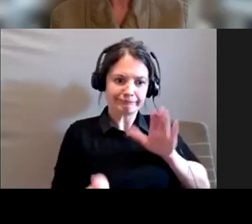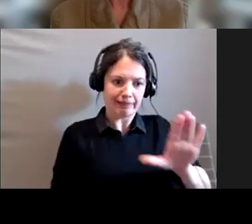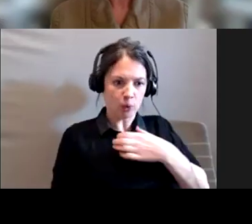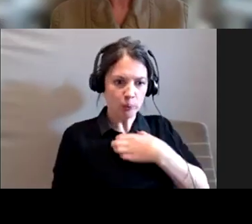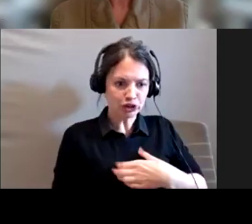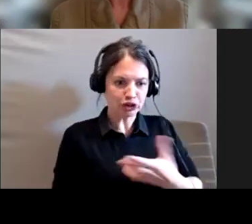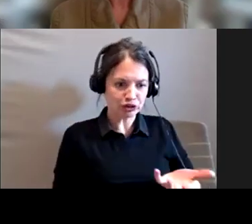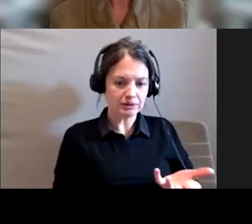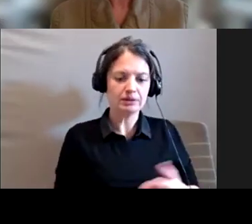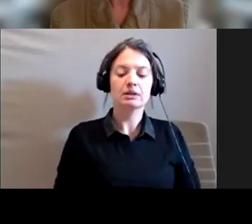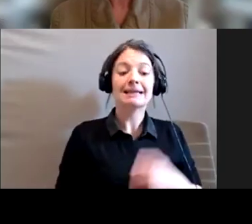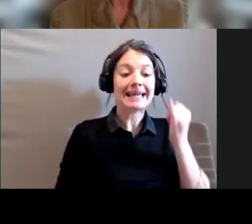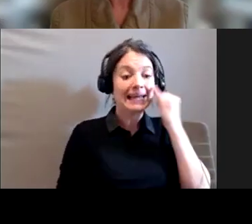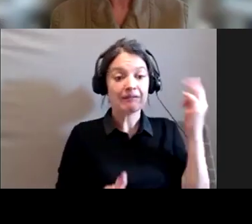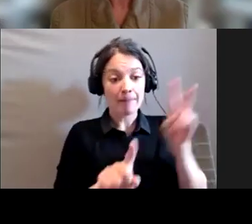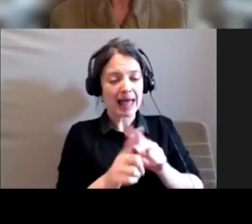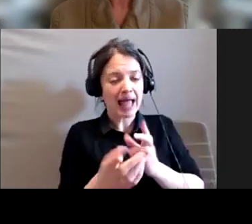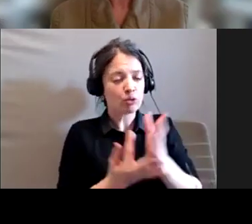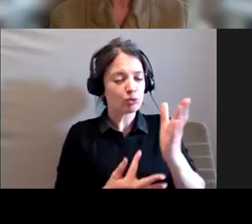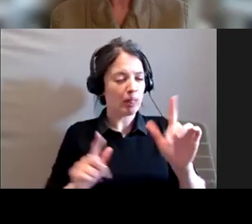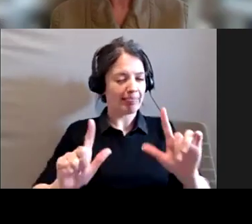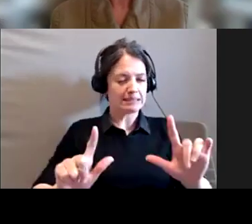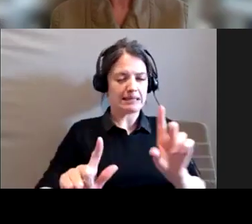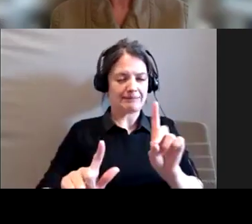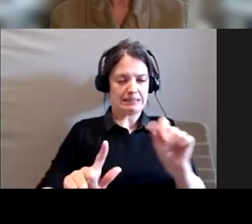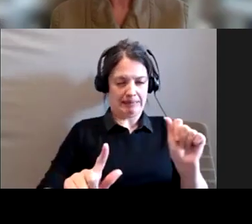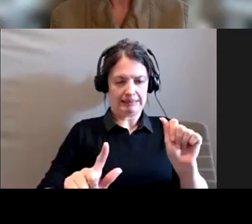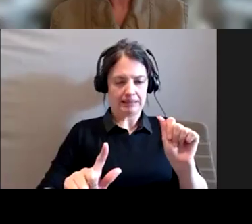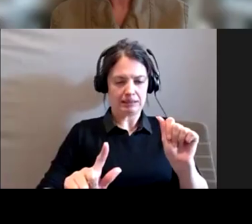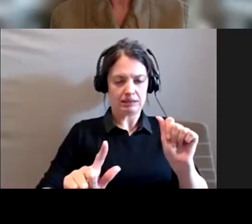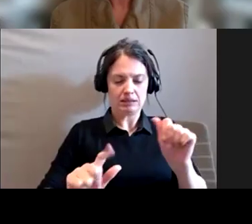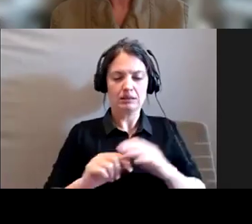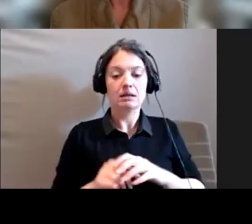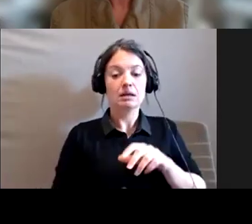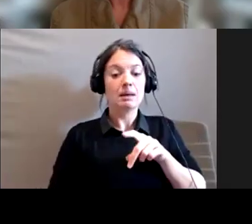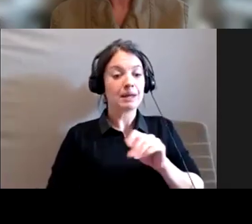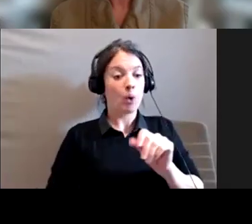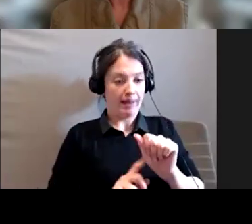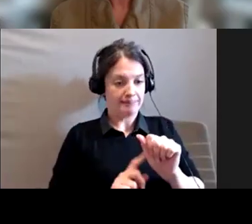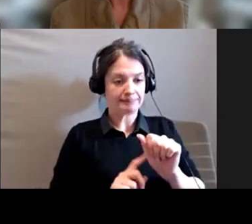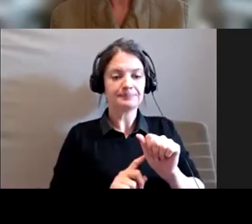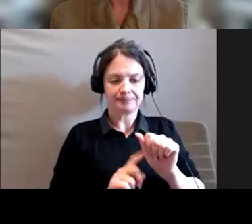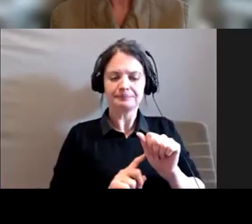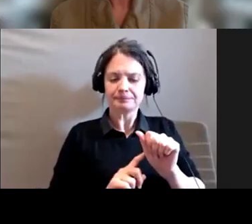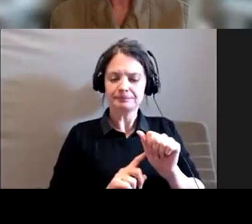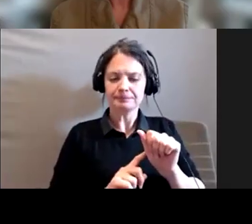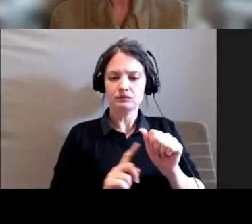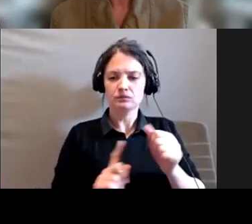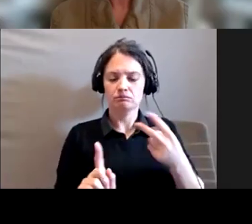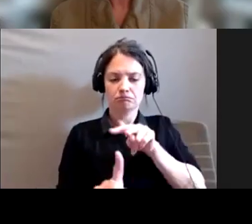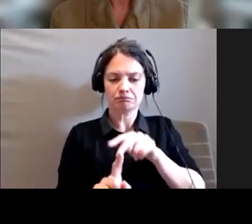apply a disability lens, I'll do it quickly to power of attorneys. Um,